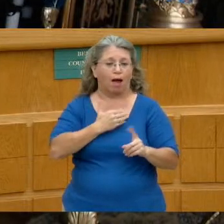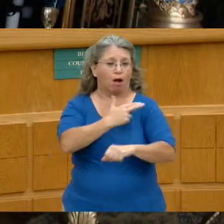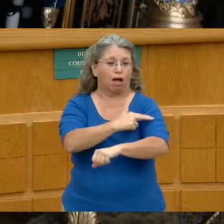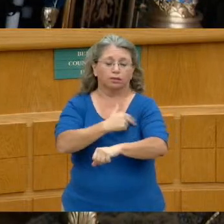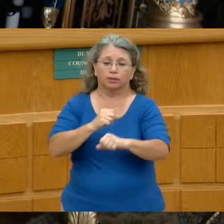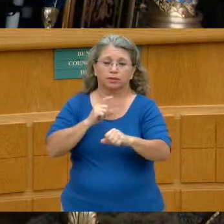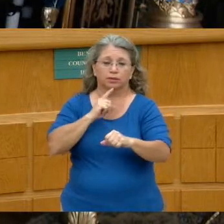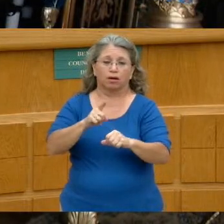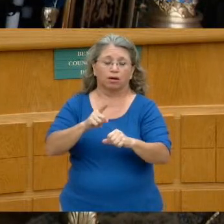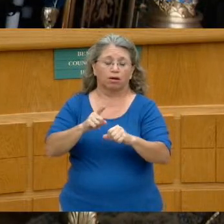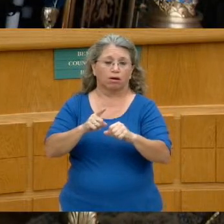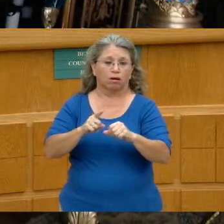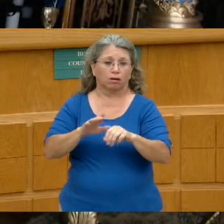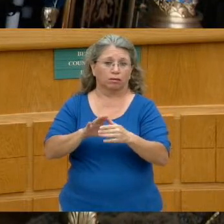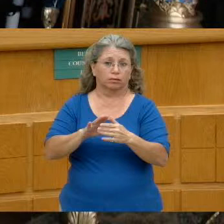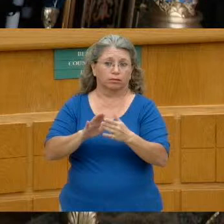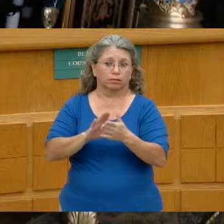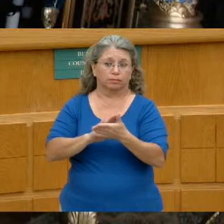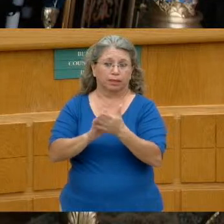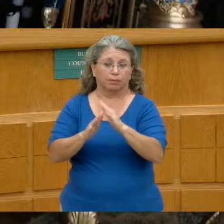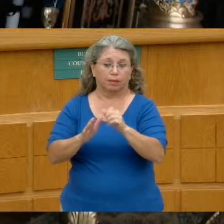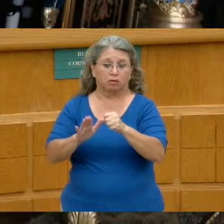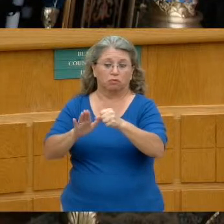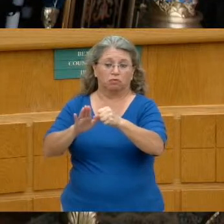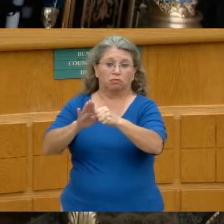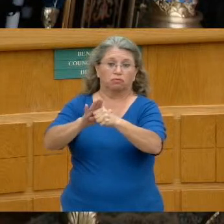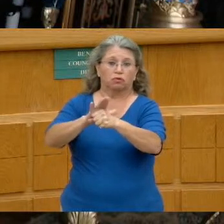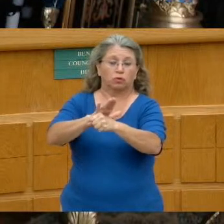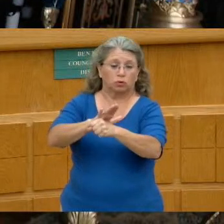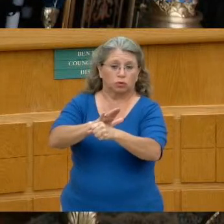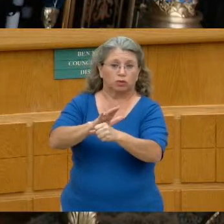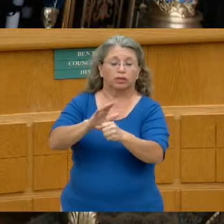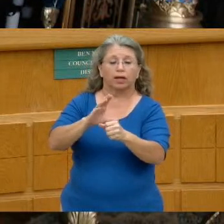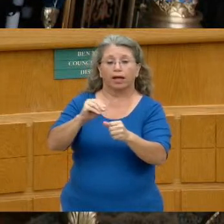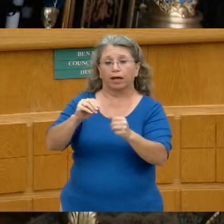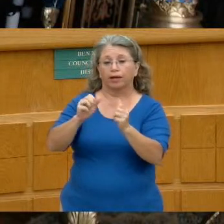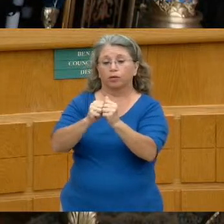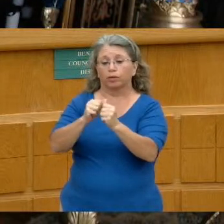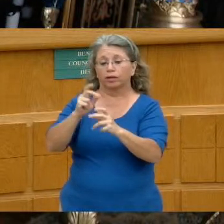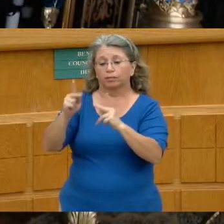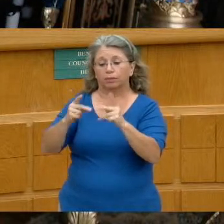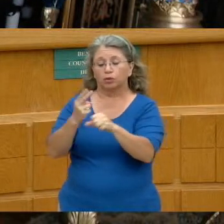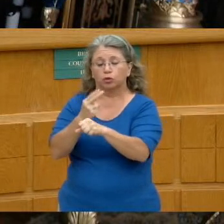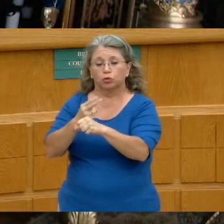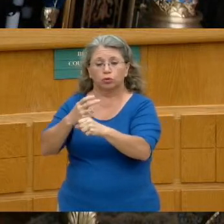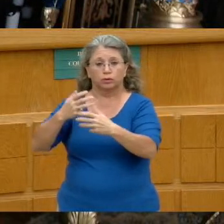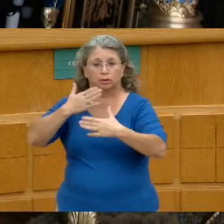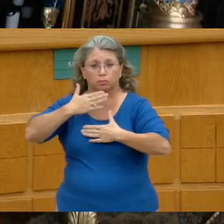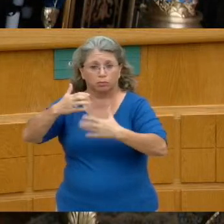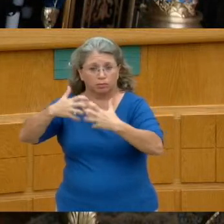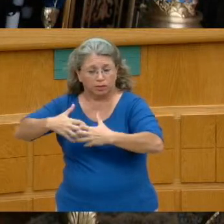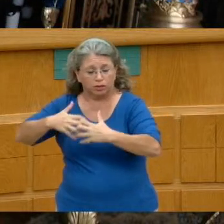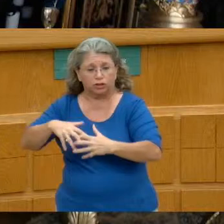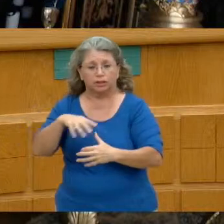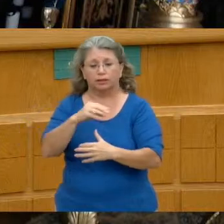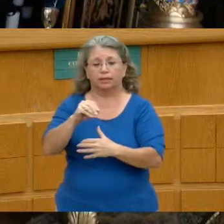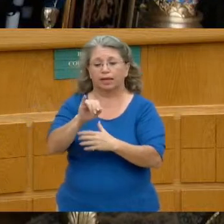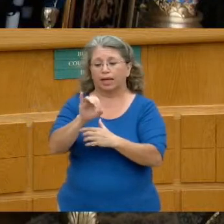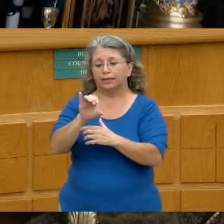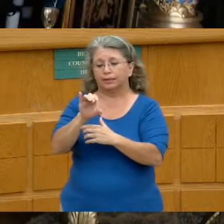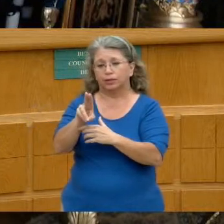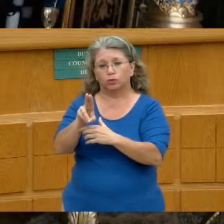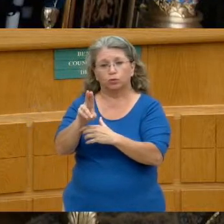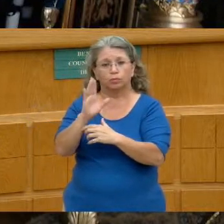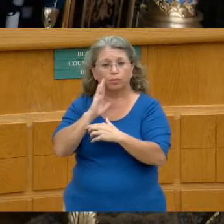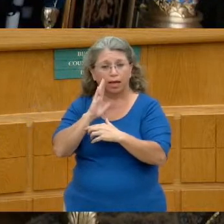of hospitalizations, with ventilations, and with intensive care beds being occupied. As we serve as